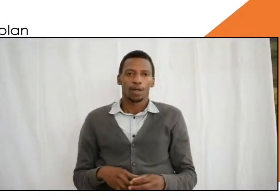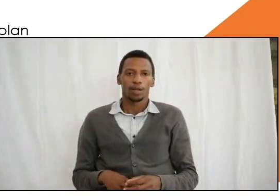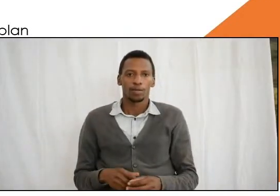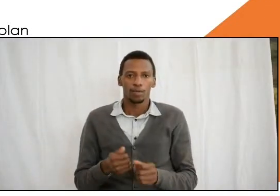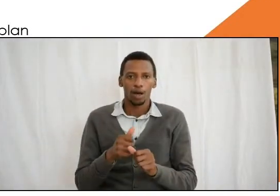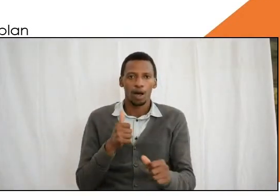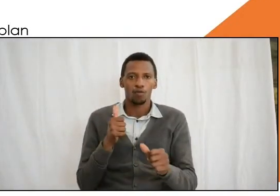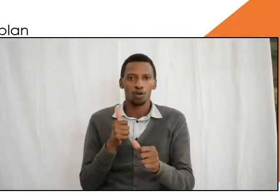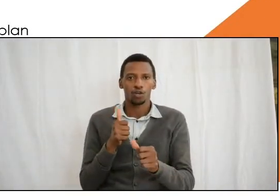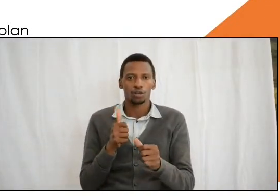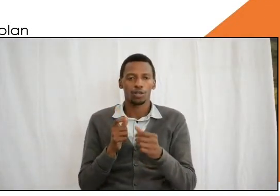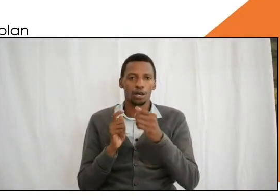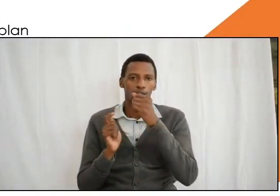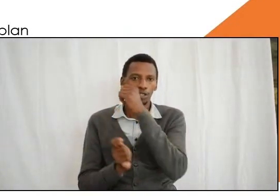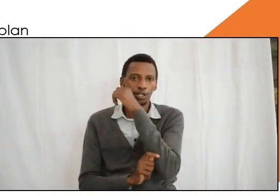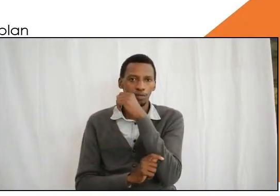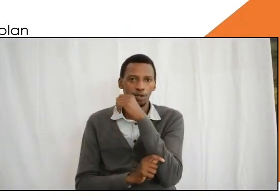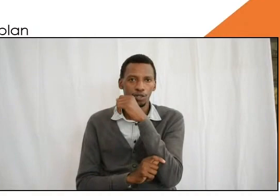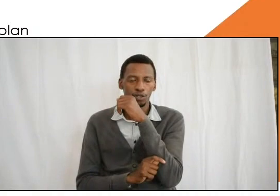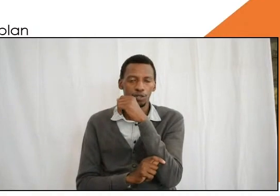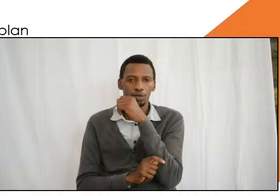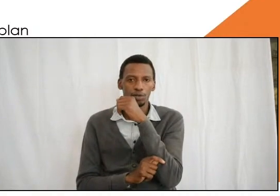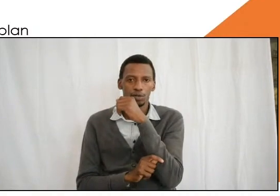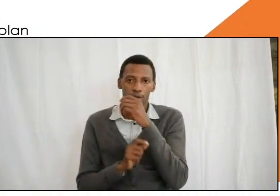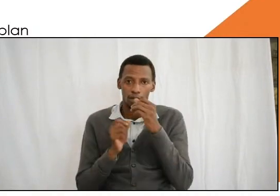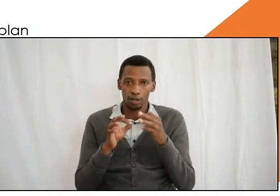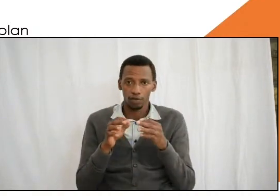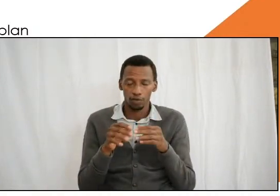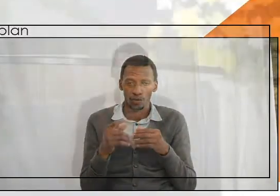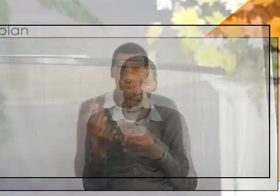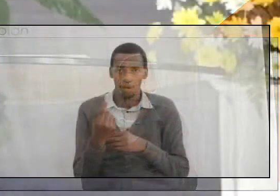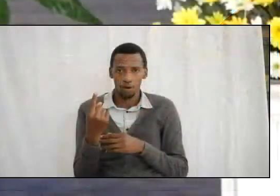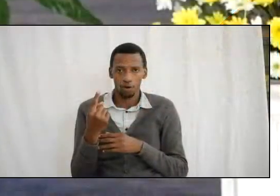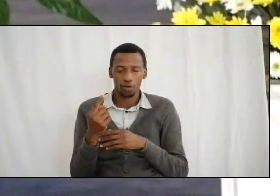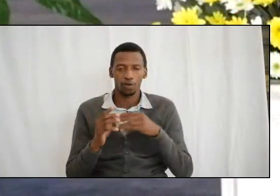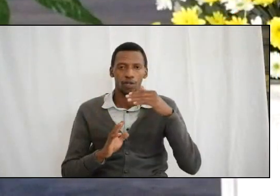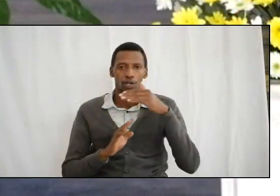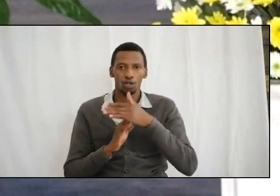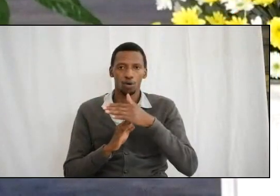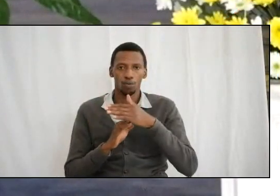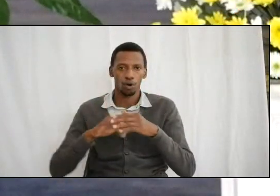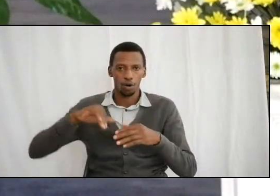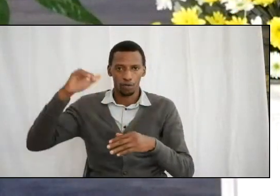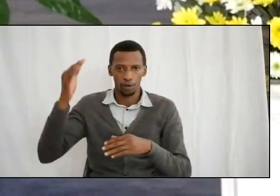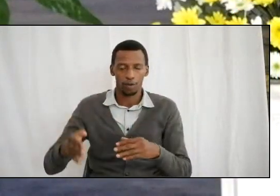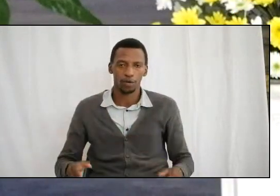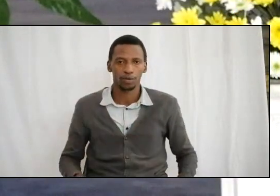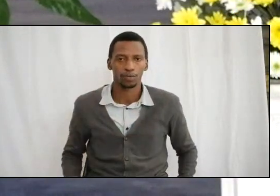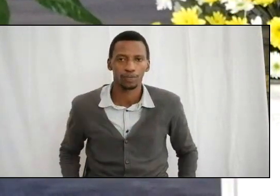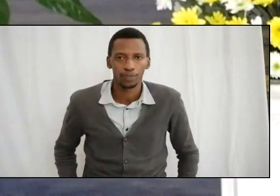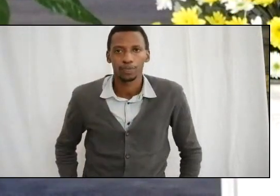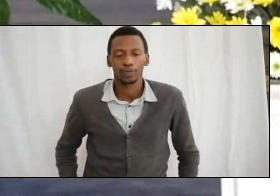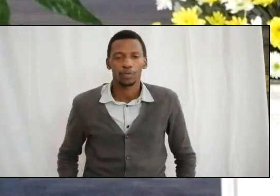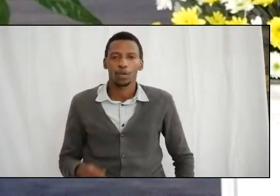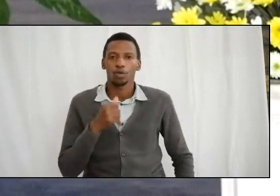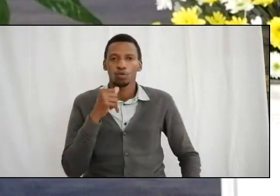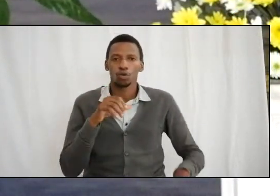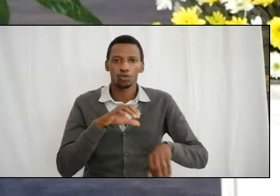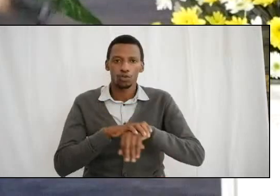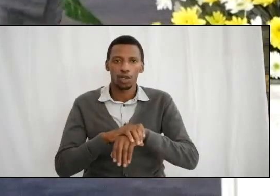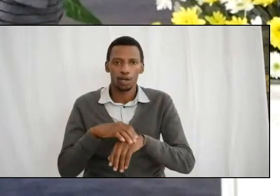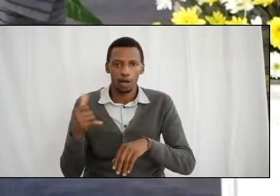quicker. But then you are alone on top of the mountain. You are not going to take anybody with